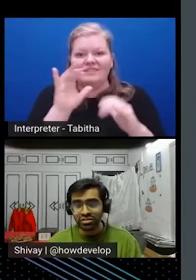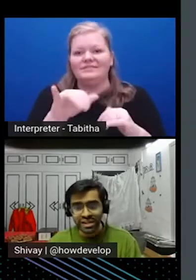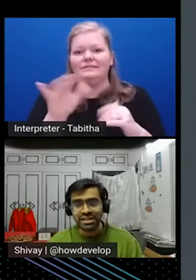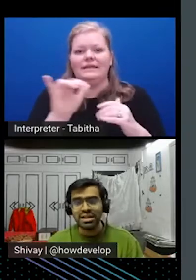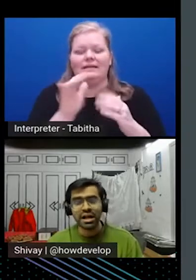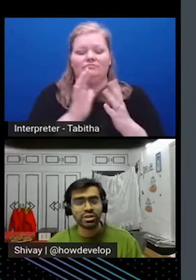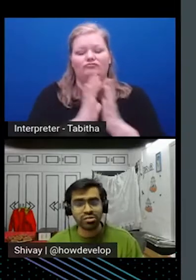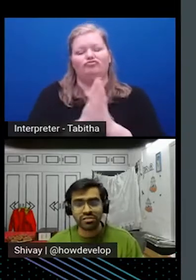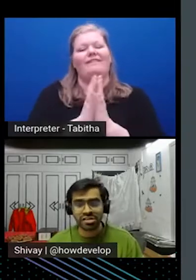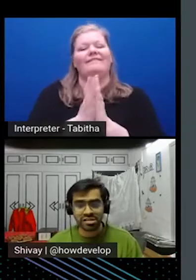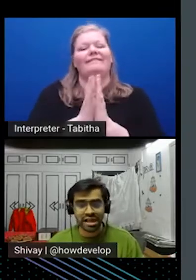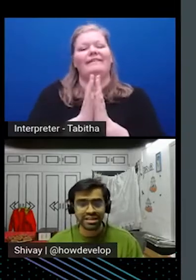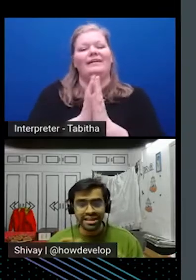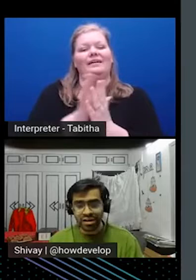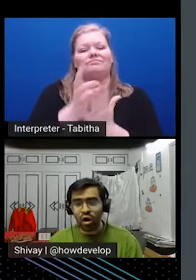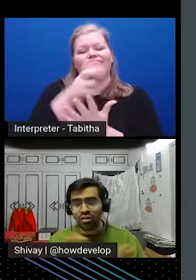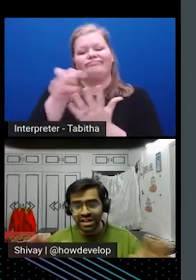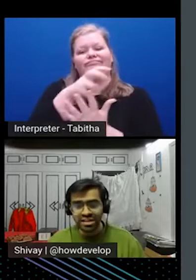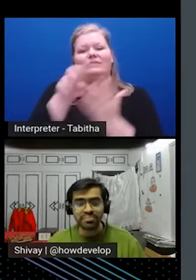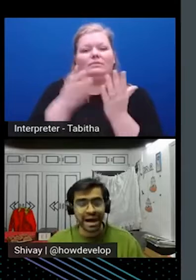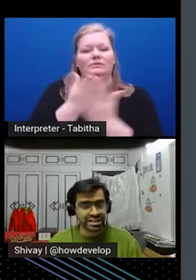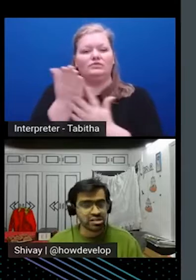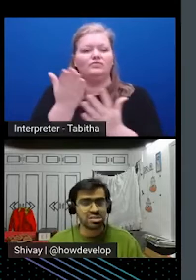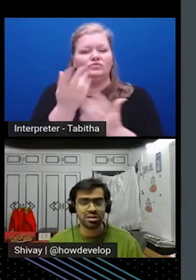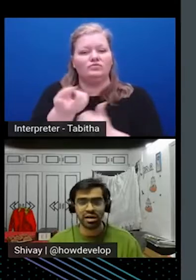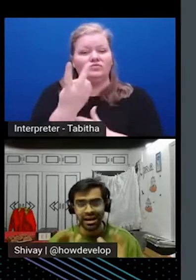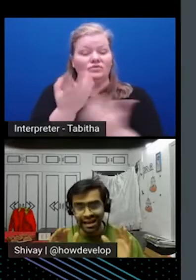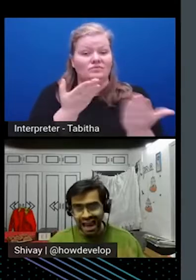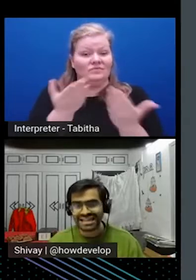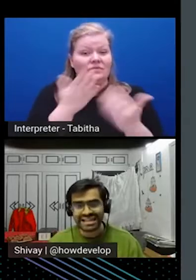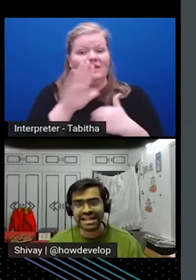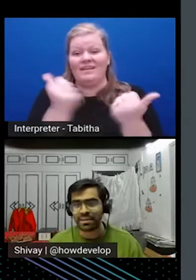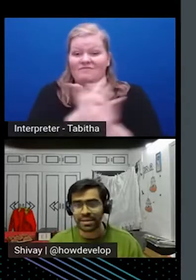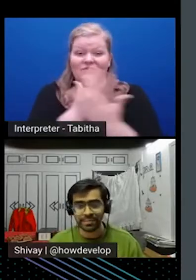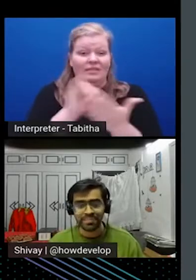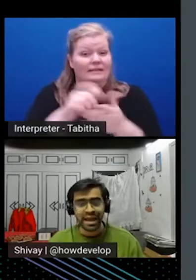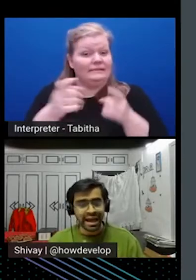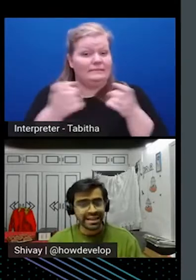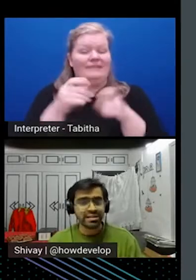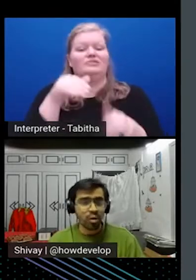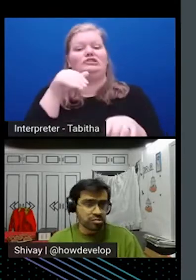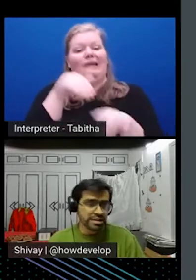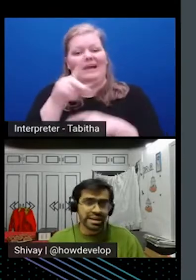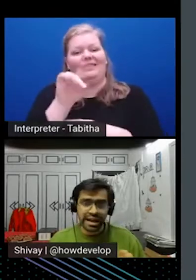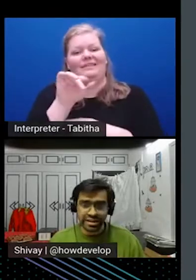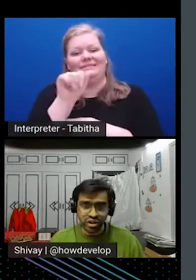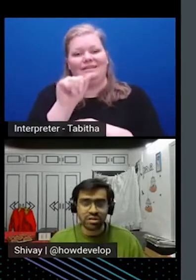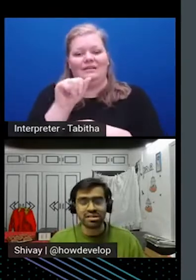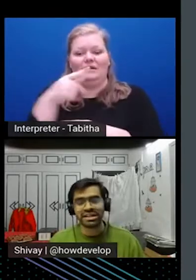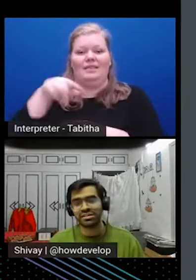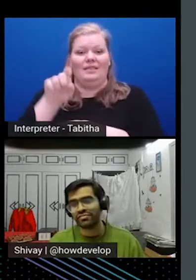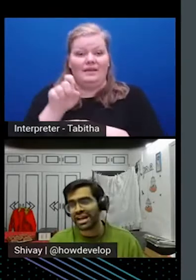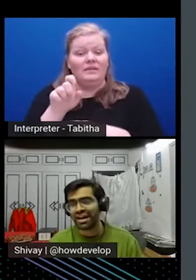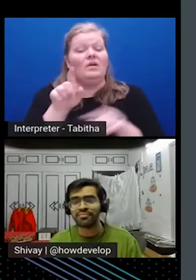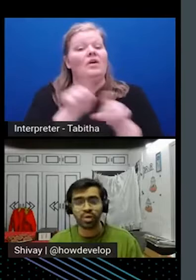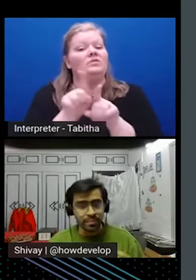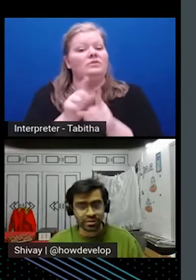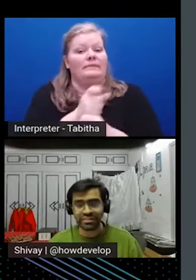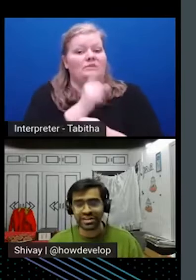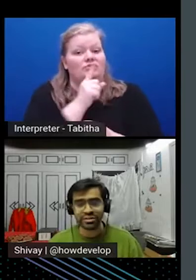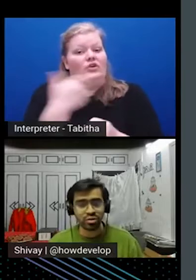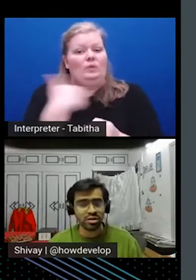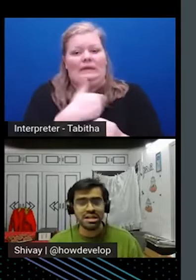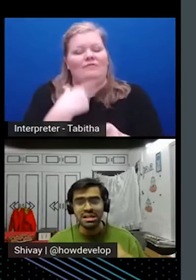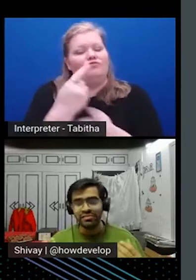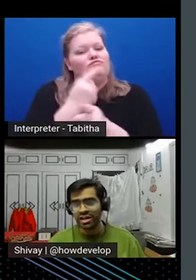on between two services, and that all of that is managed at the data plane. And that also then ensures that we have proper